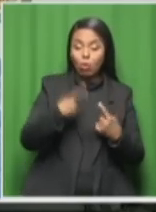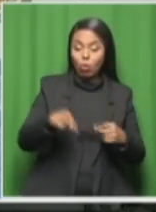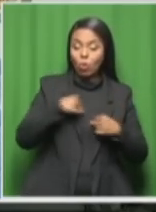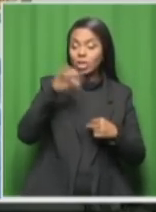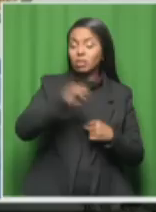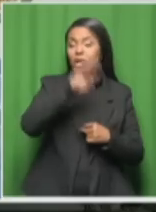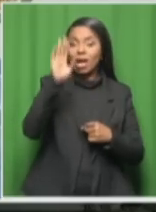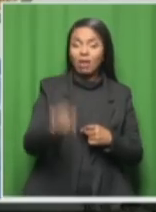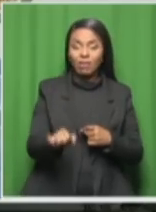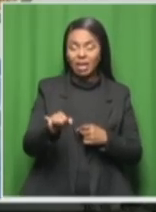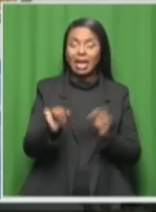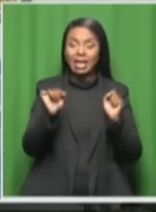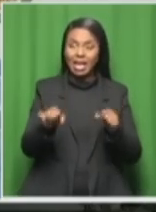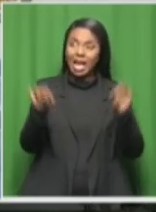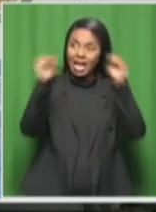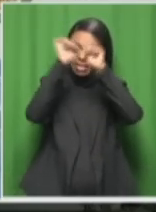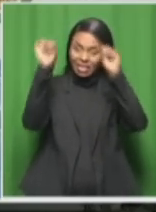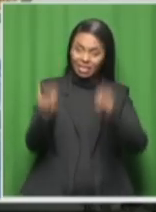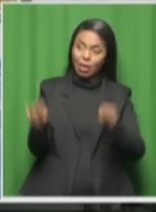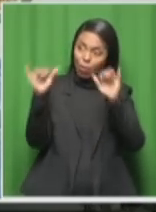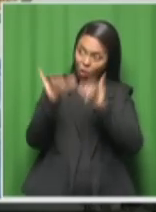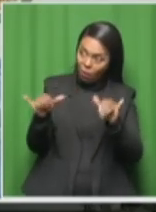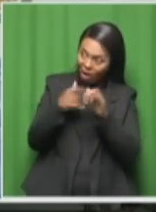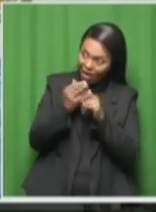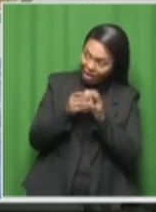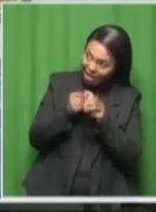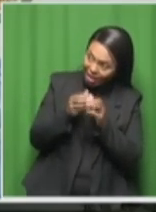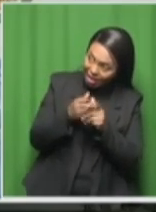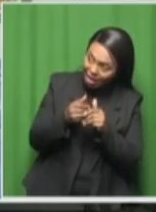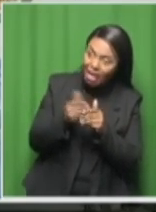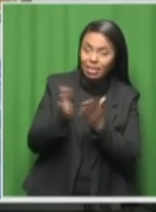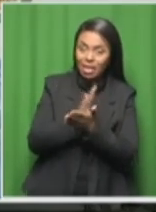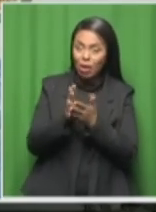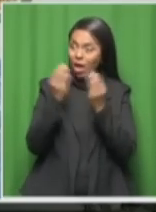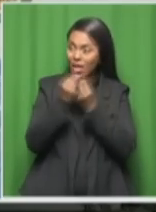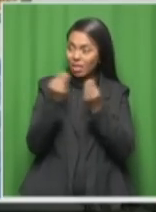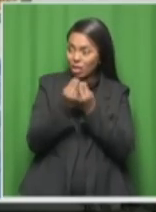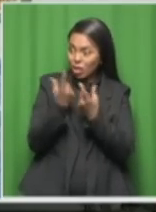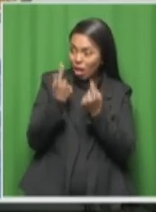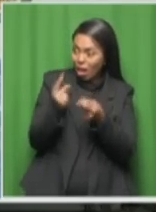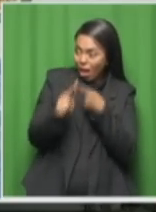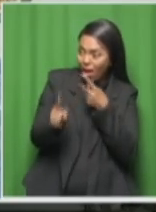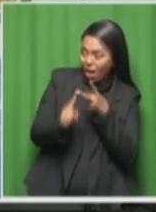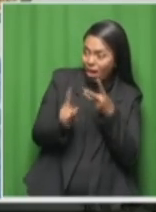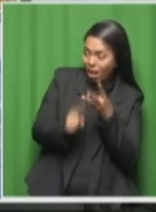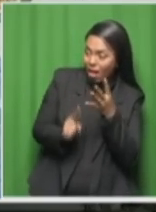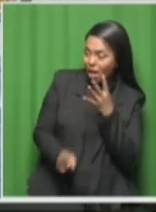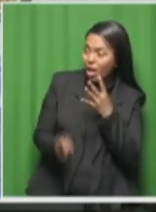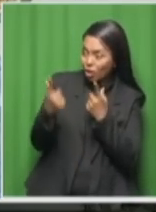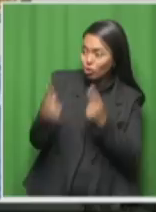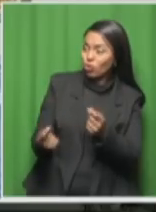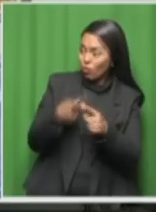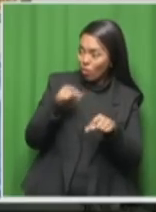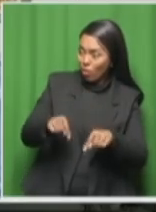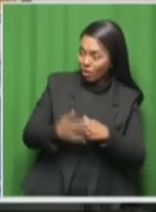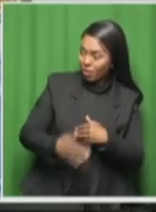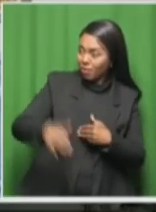in overhauling the system, these are some of the things that you will be dealing with as a Department of Home